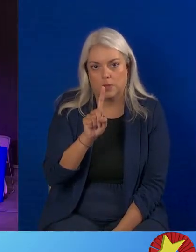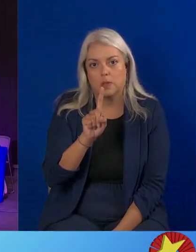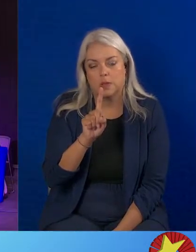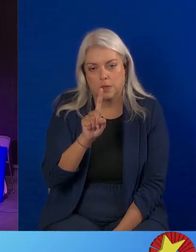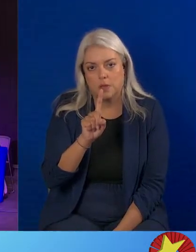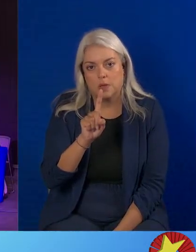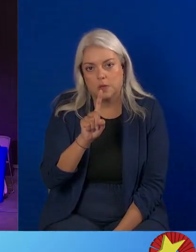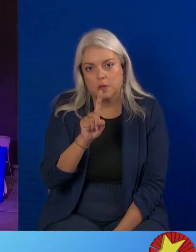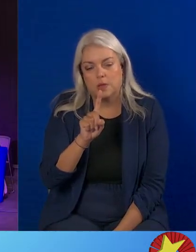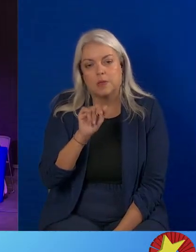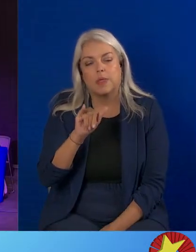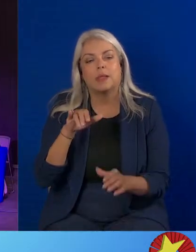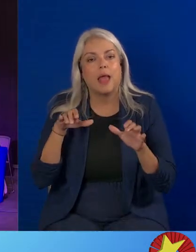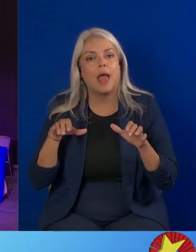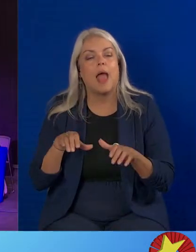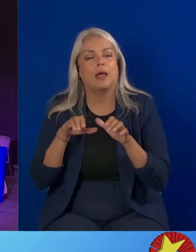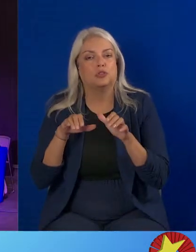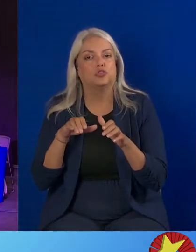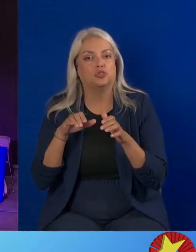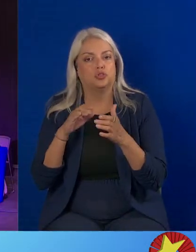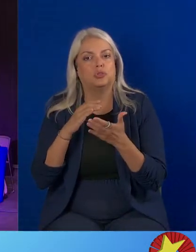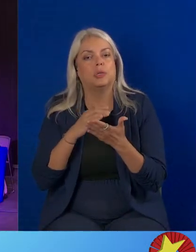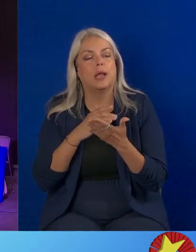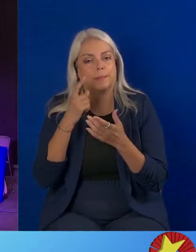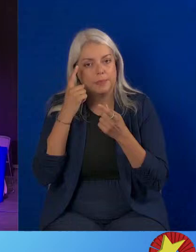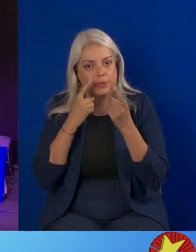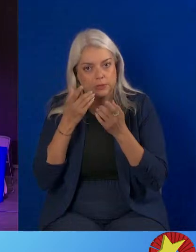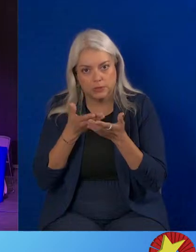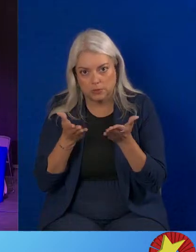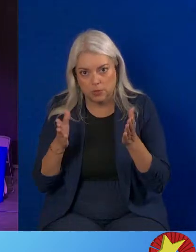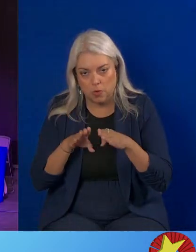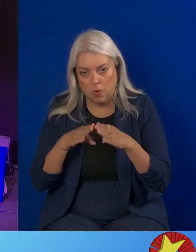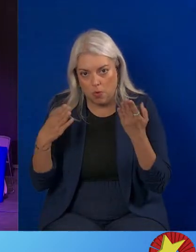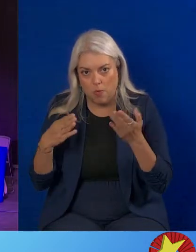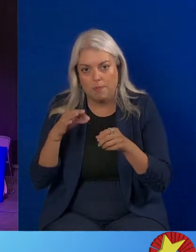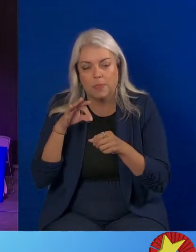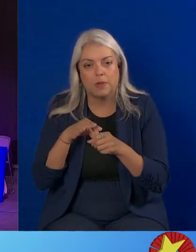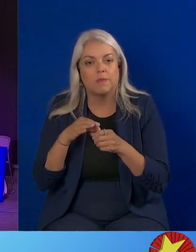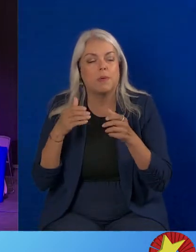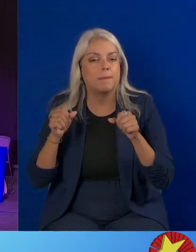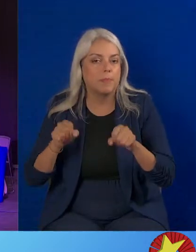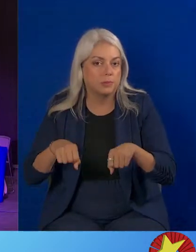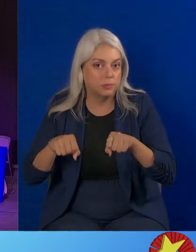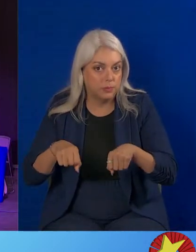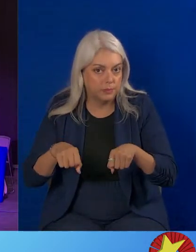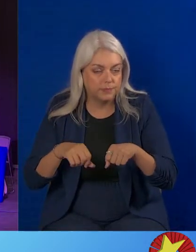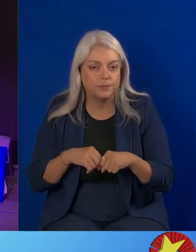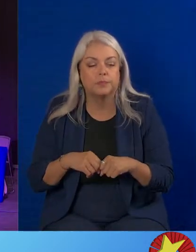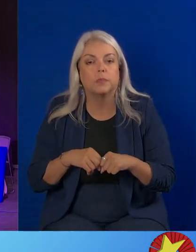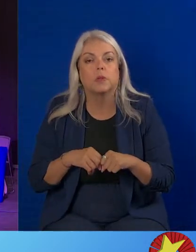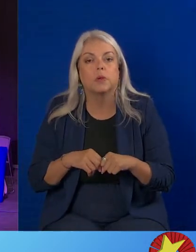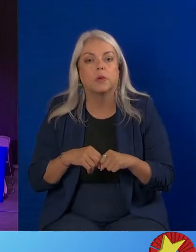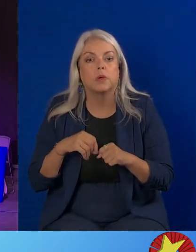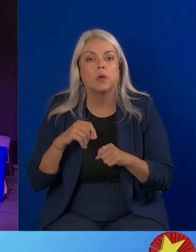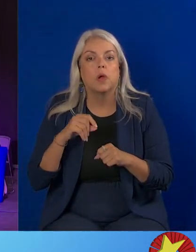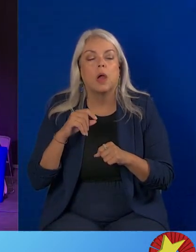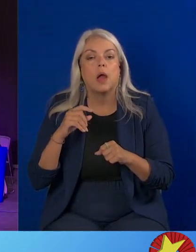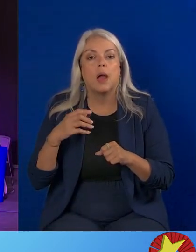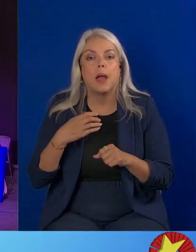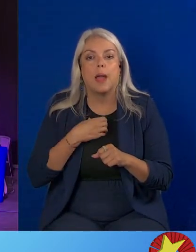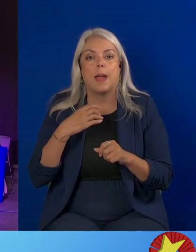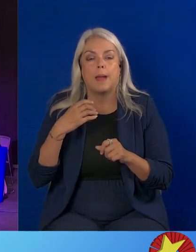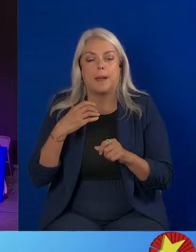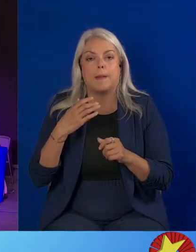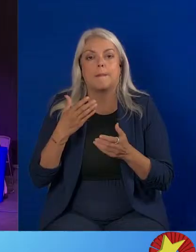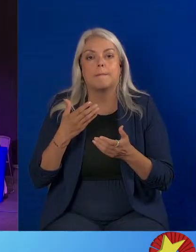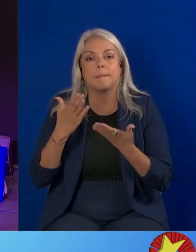This is an action item, consideration and possible action of an appeal to us as the Board